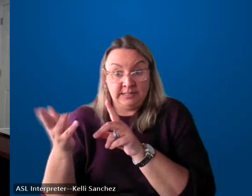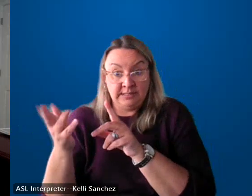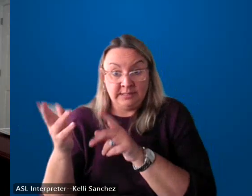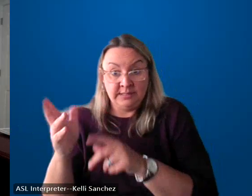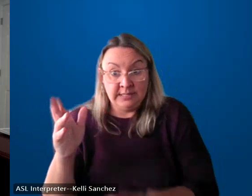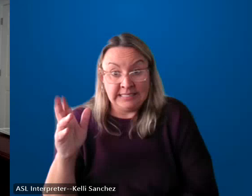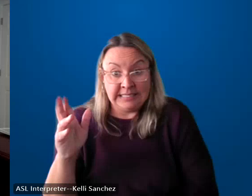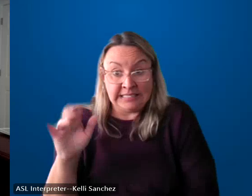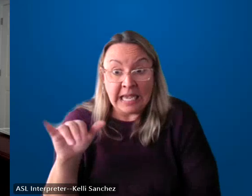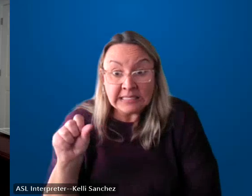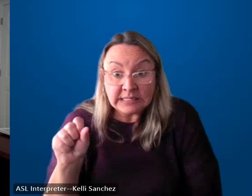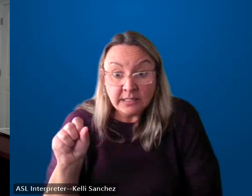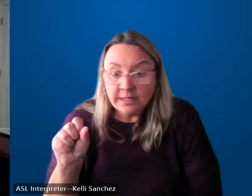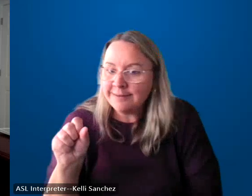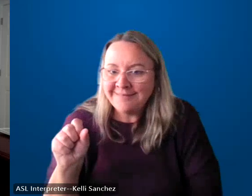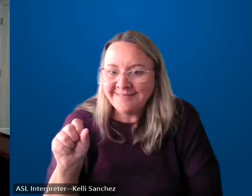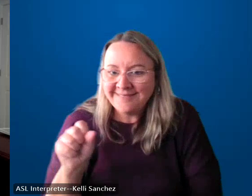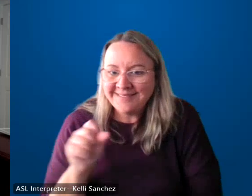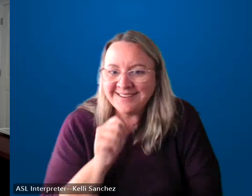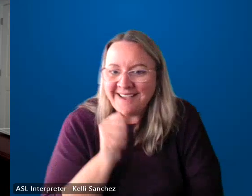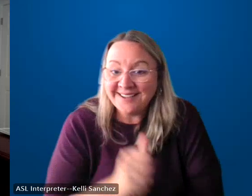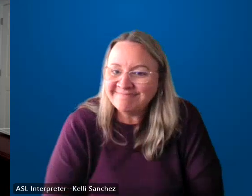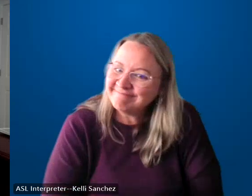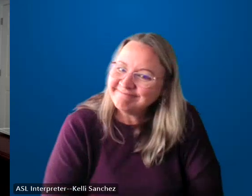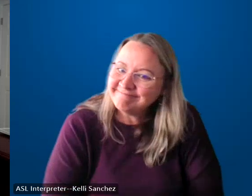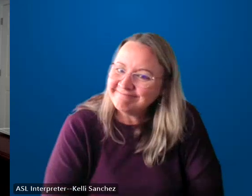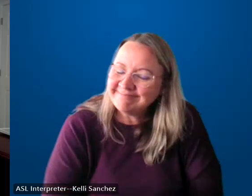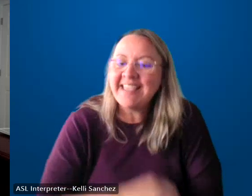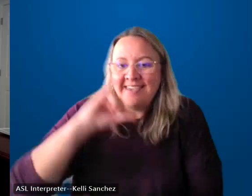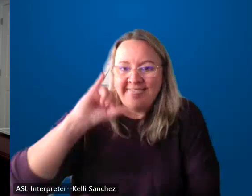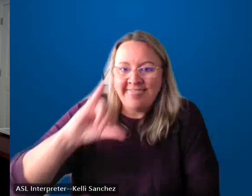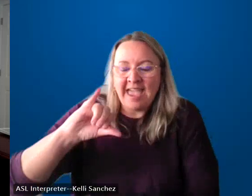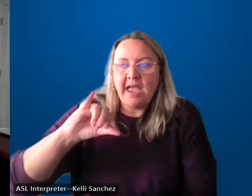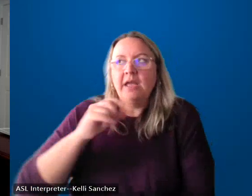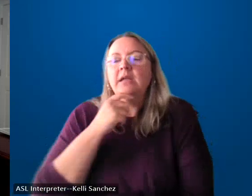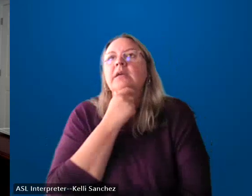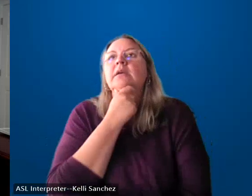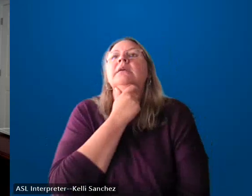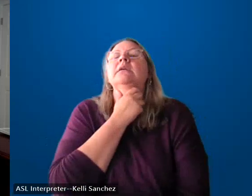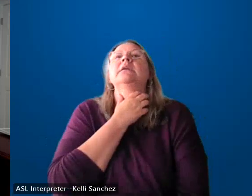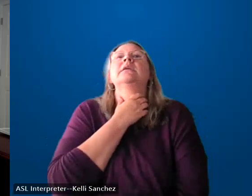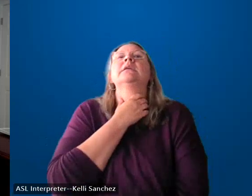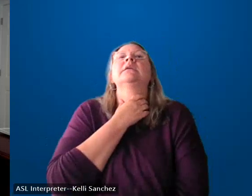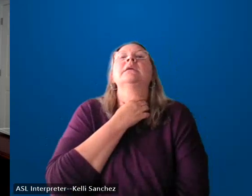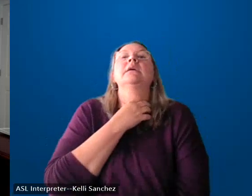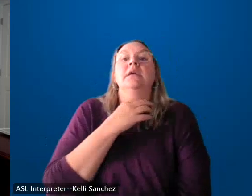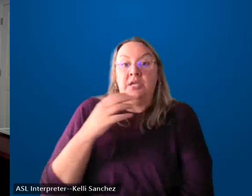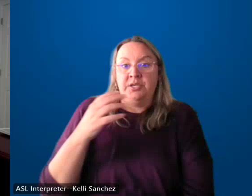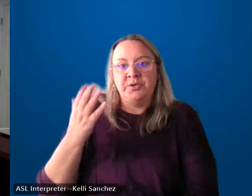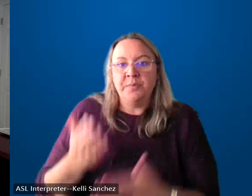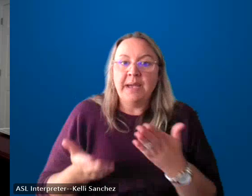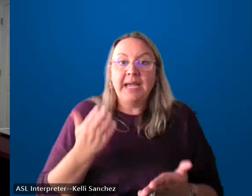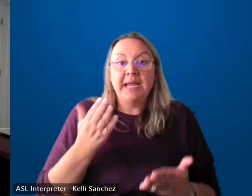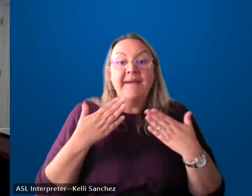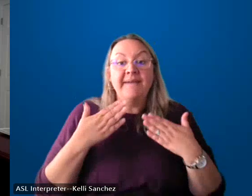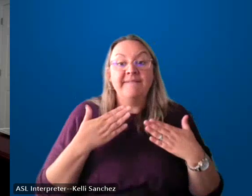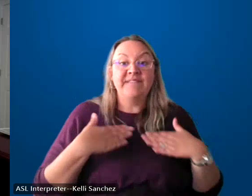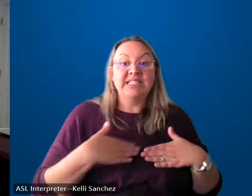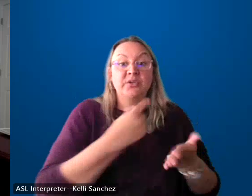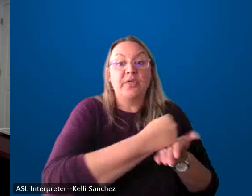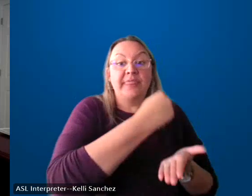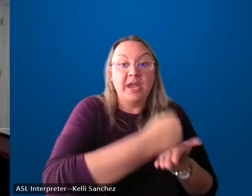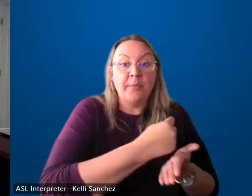Definitely don't. Do we do it? And that and Yeah. and that's true, right? Like you get physical therapy. You might get a follow-up in a year.